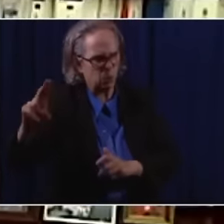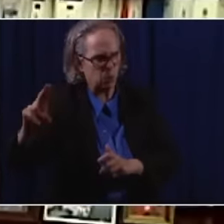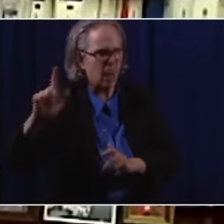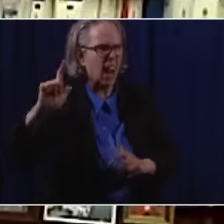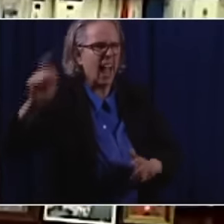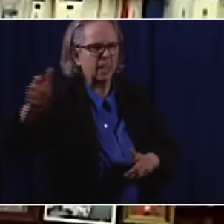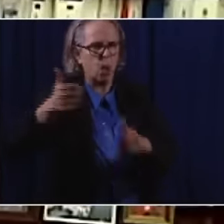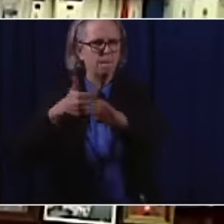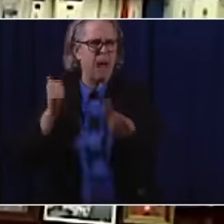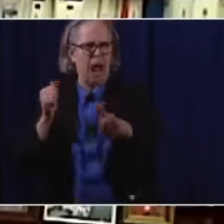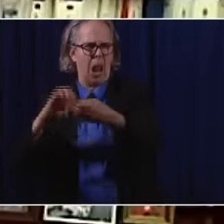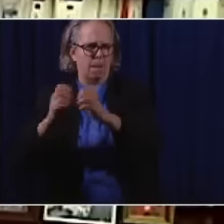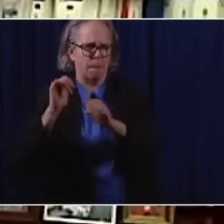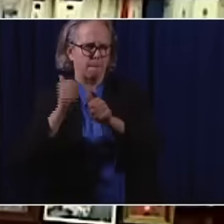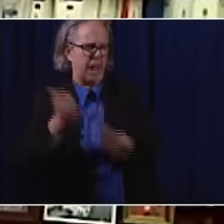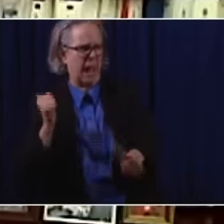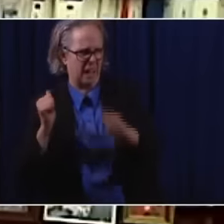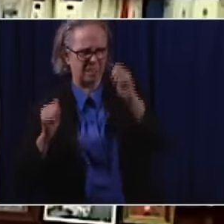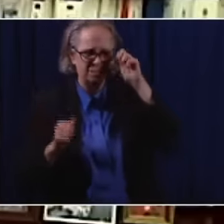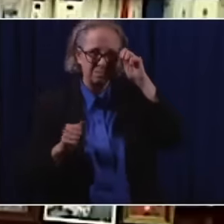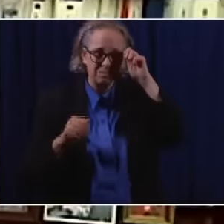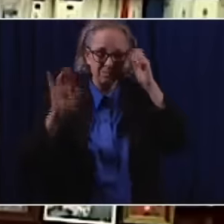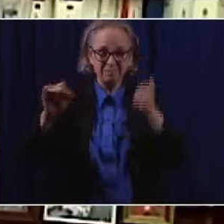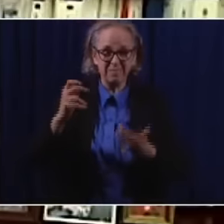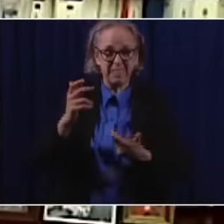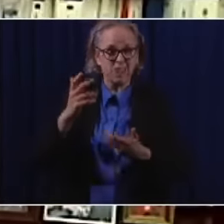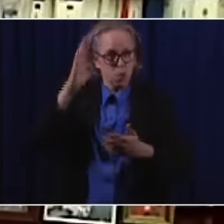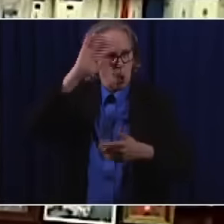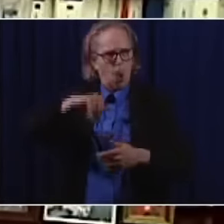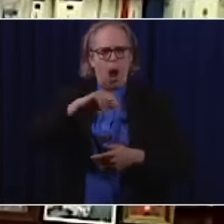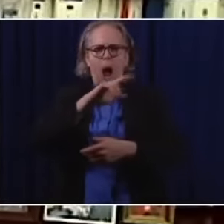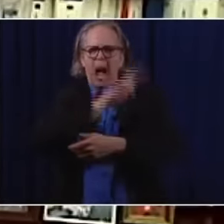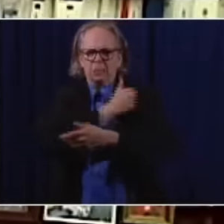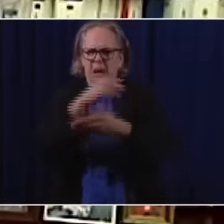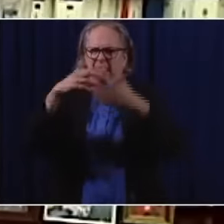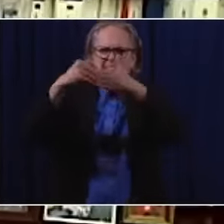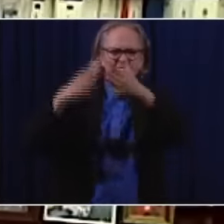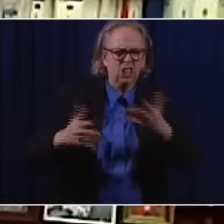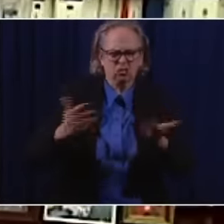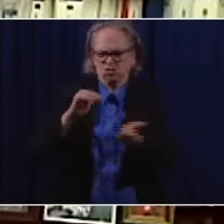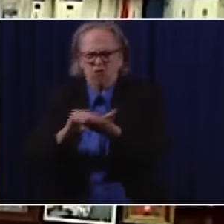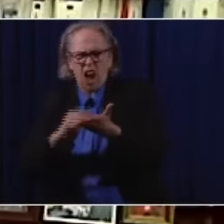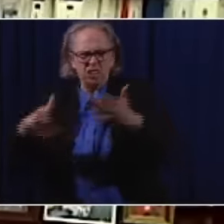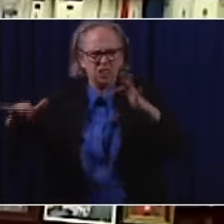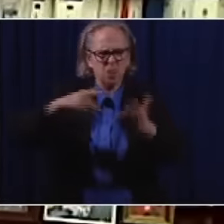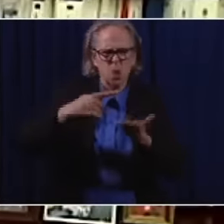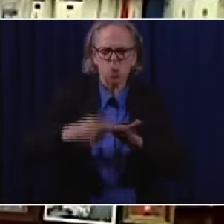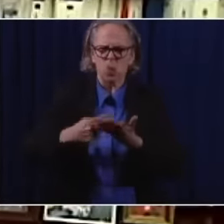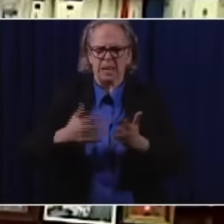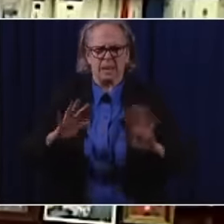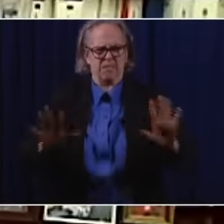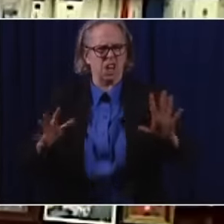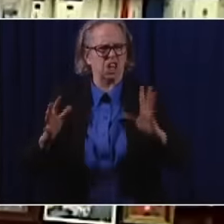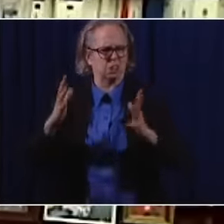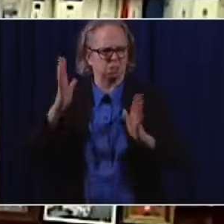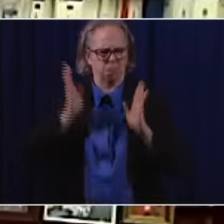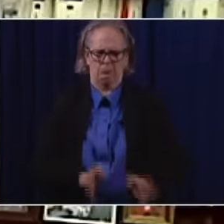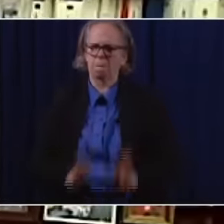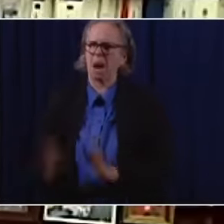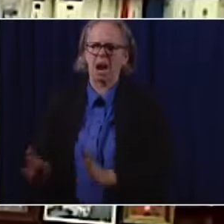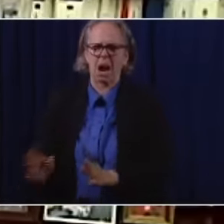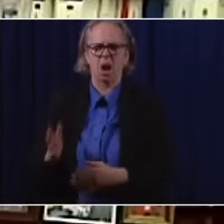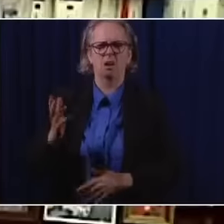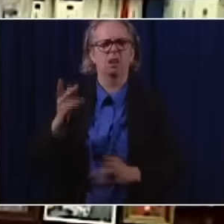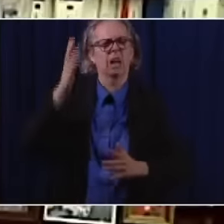hospital leaders and physician leaders, nursing leaders, pharmacy leaders, we all are taught to prepare for the worst case scenario, whether it's about any one